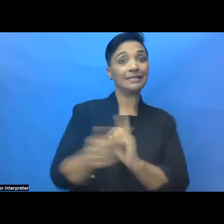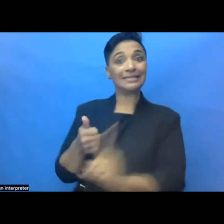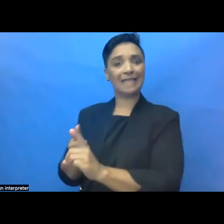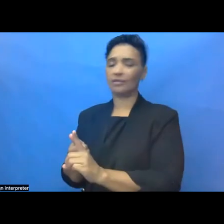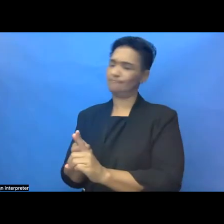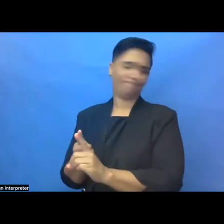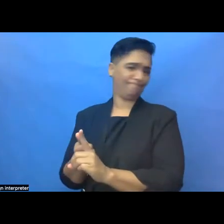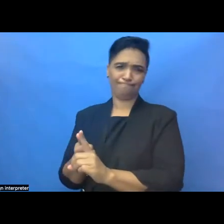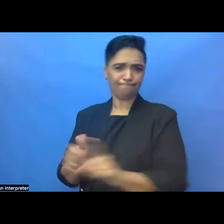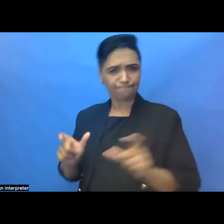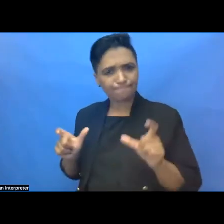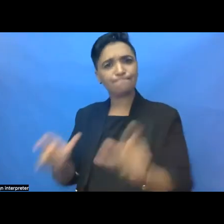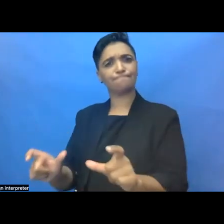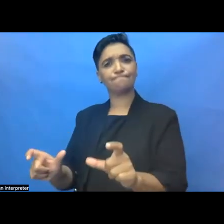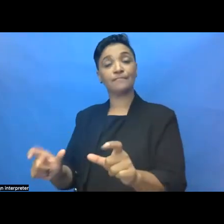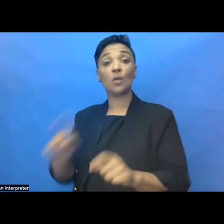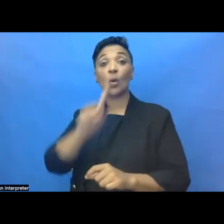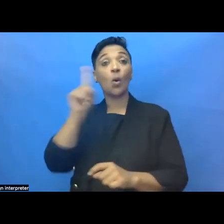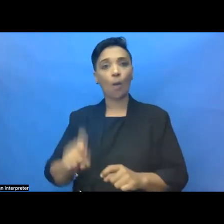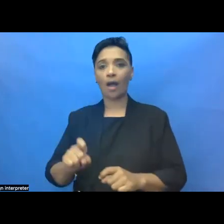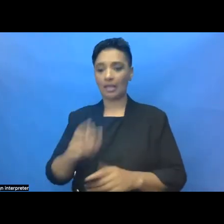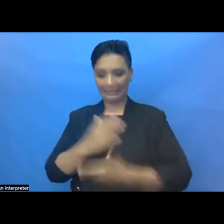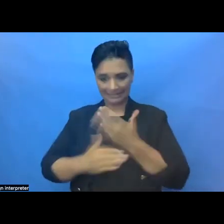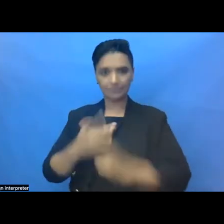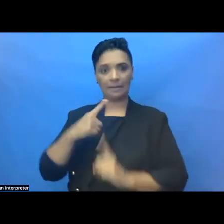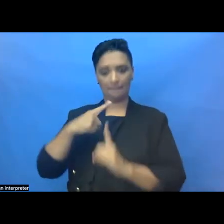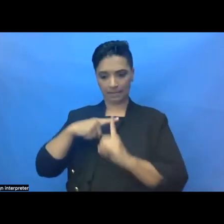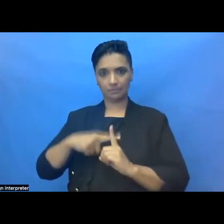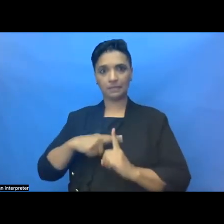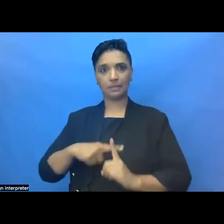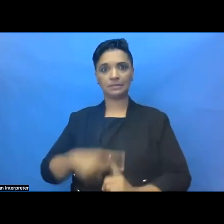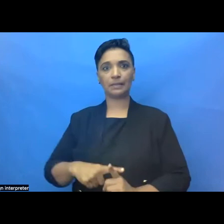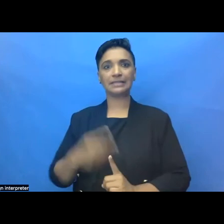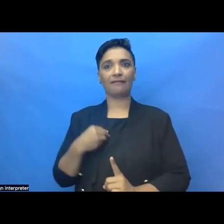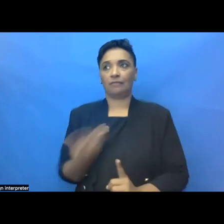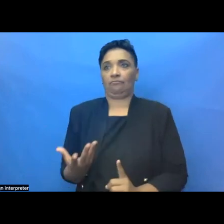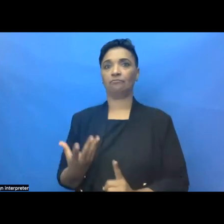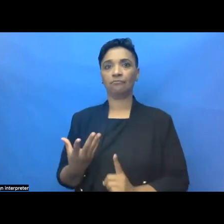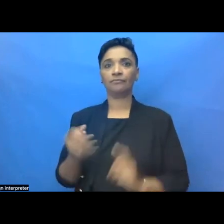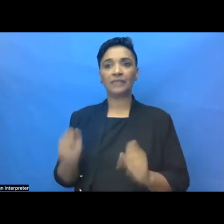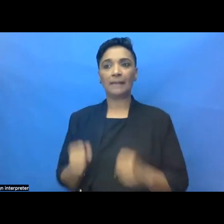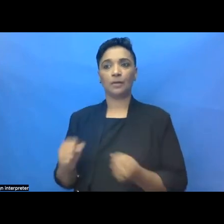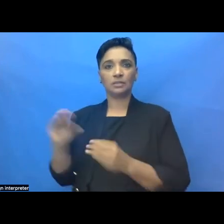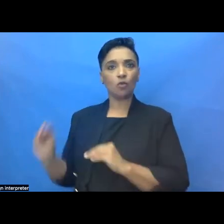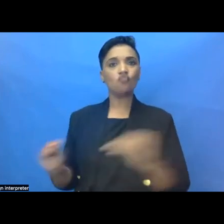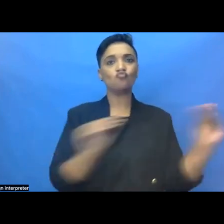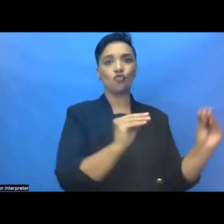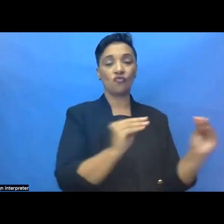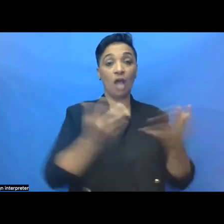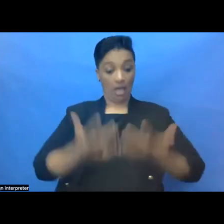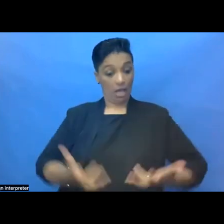because they have high care needs, etc. And there are not the resources in place to be able to